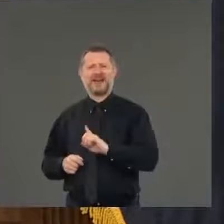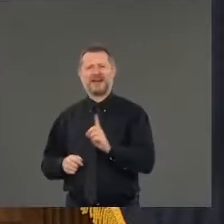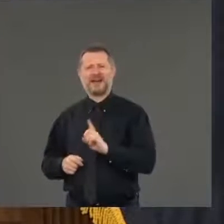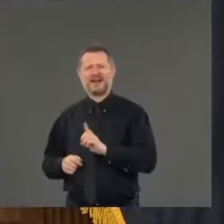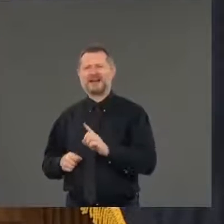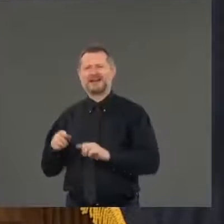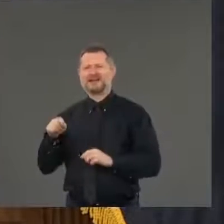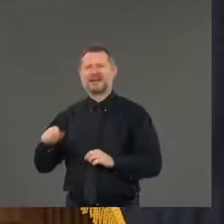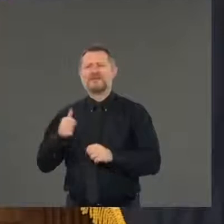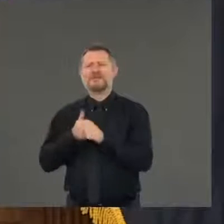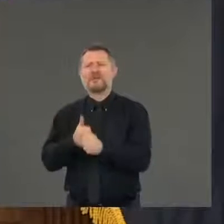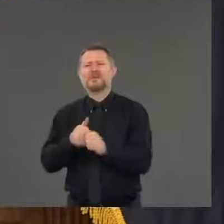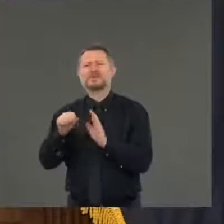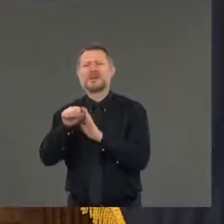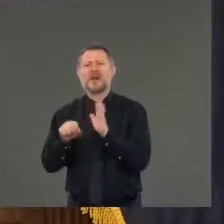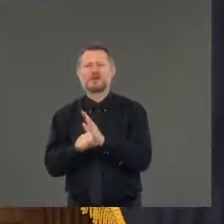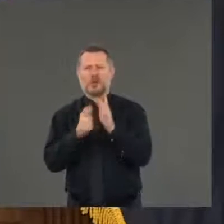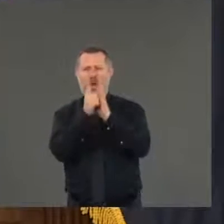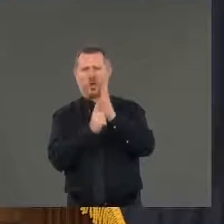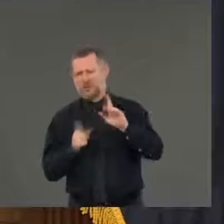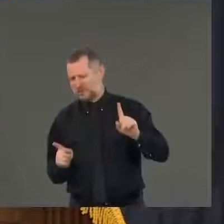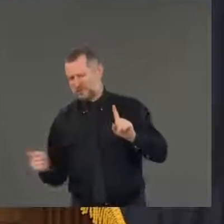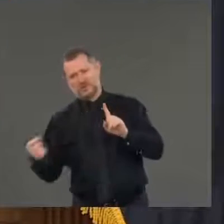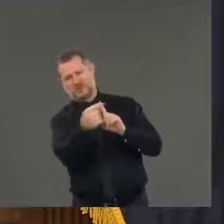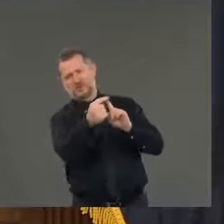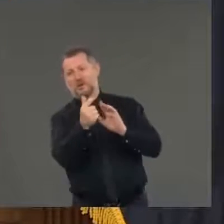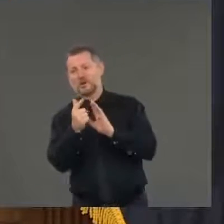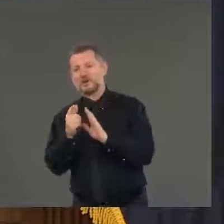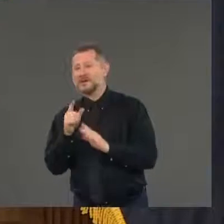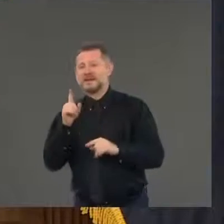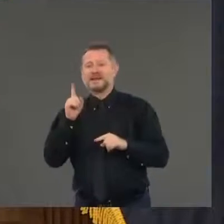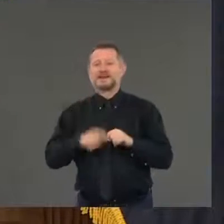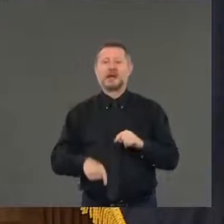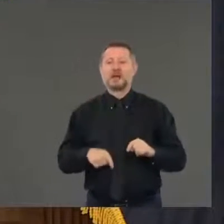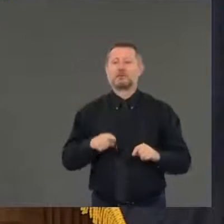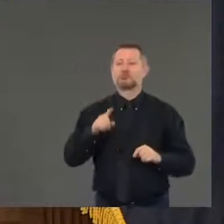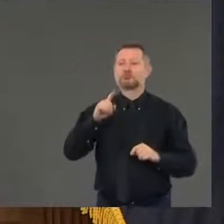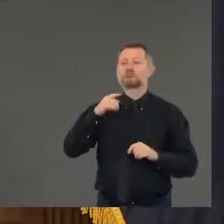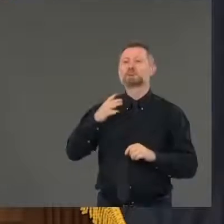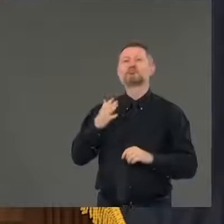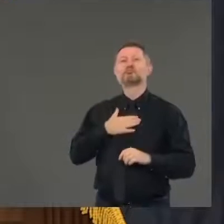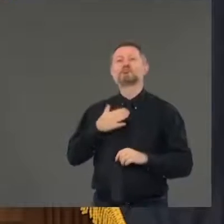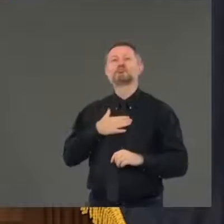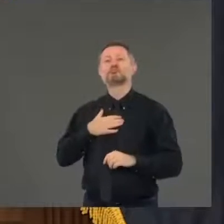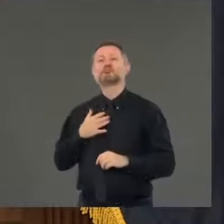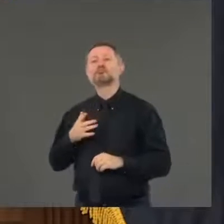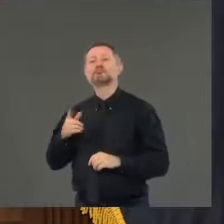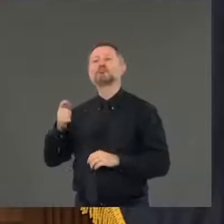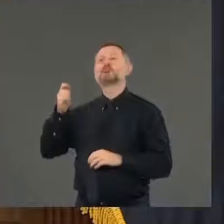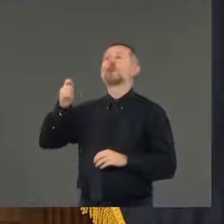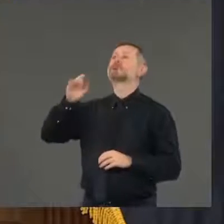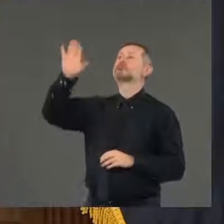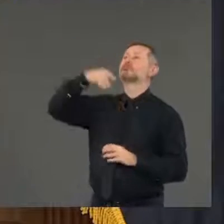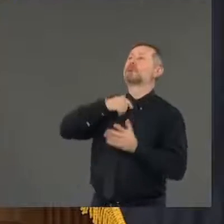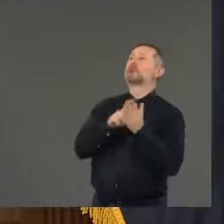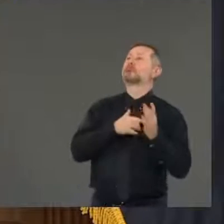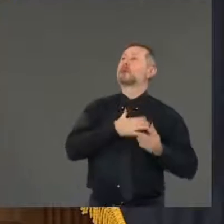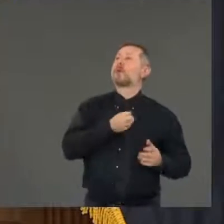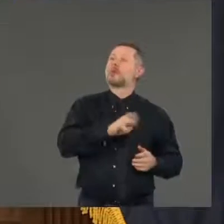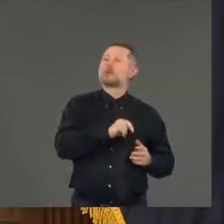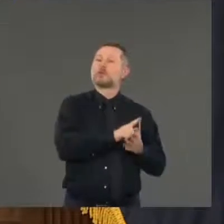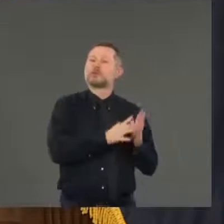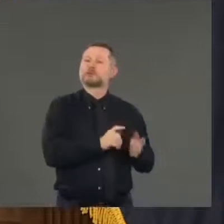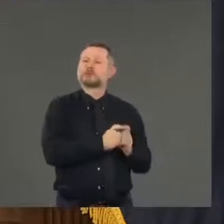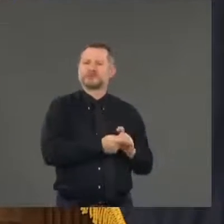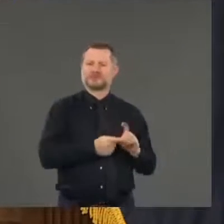law. New York City cannot define judges. That's state law,